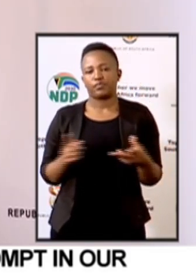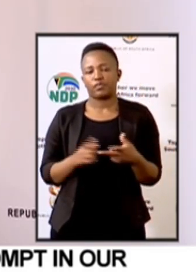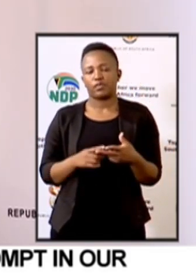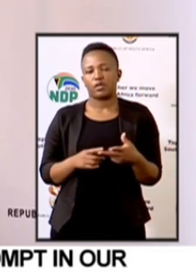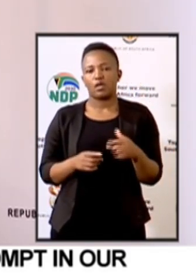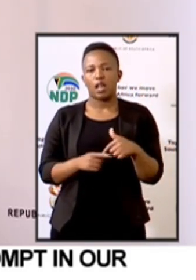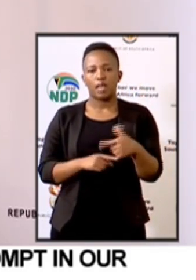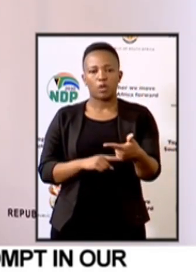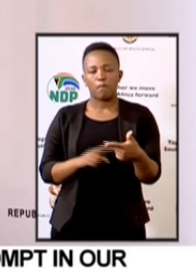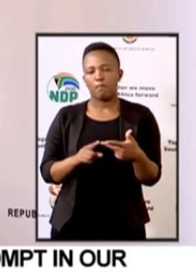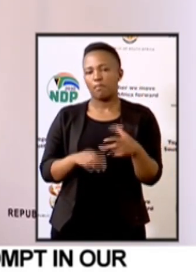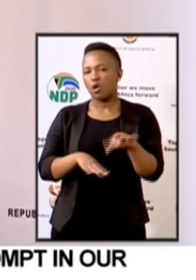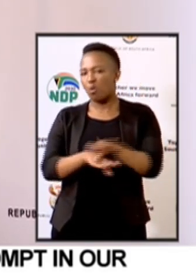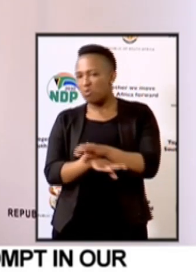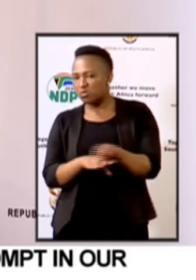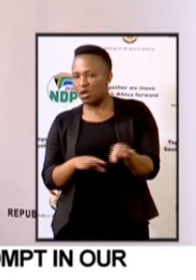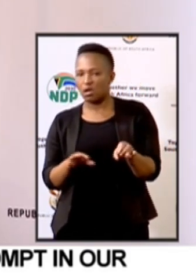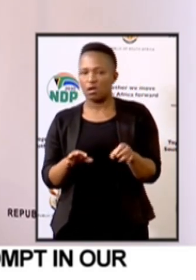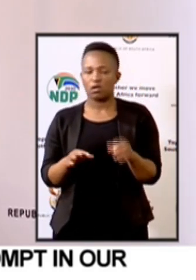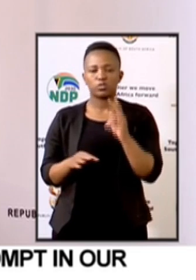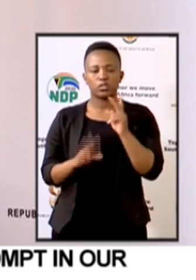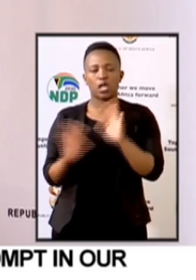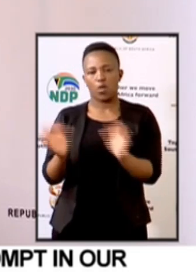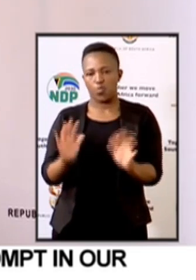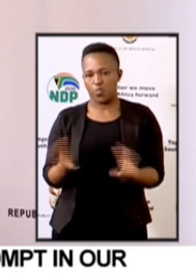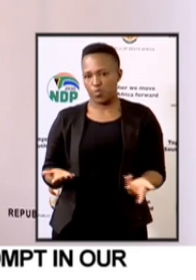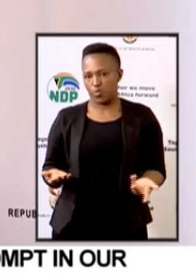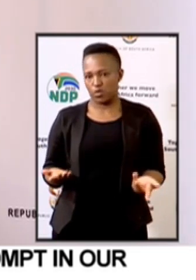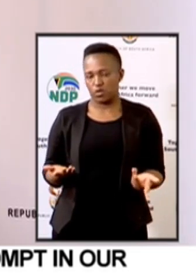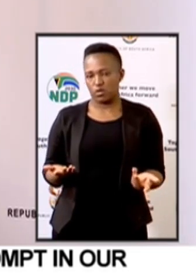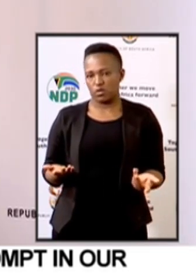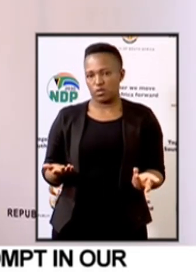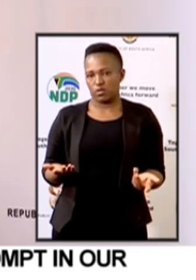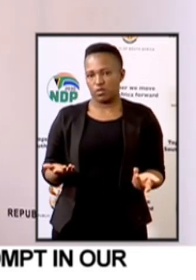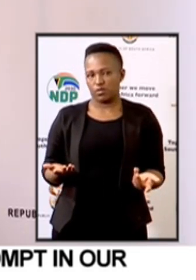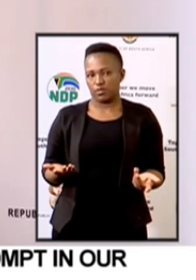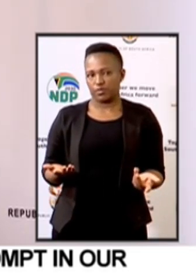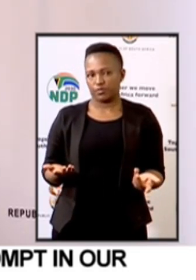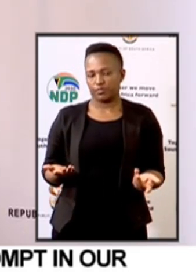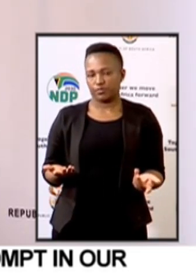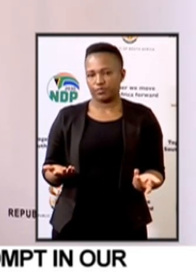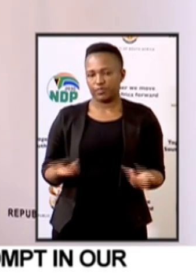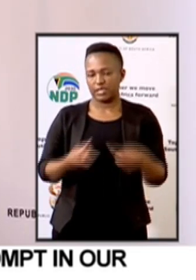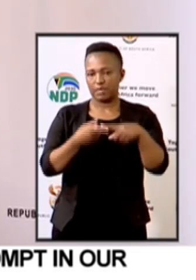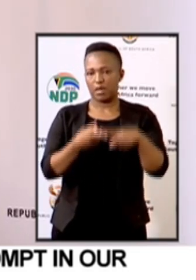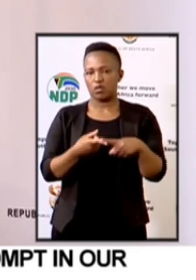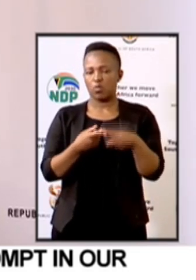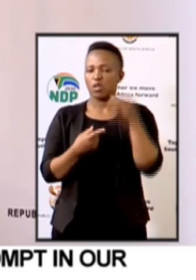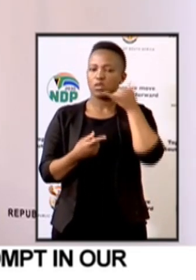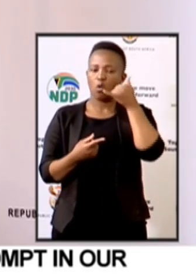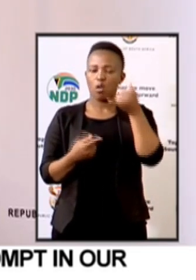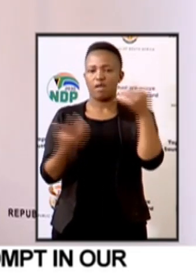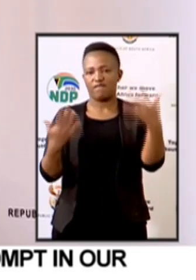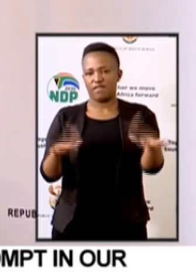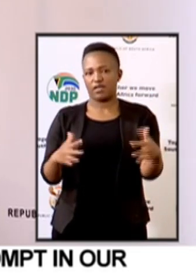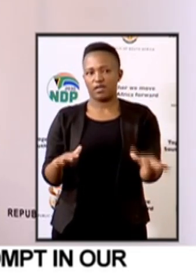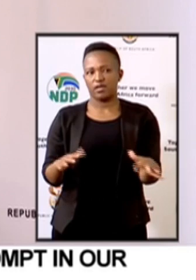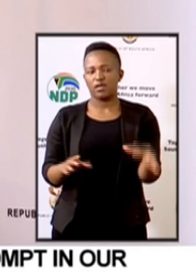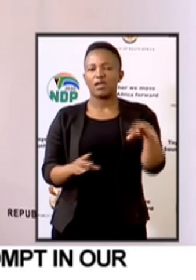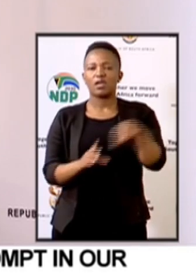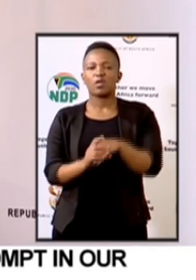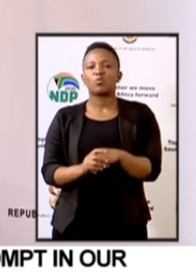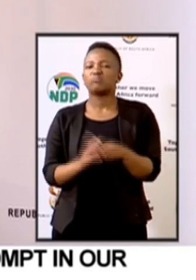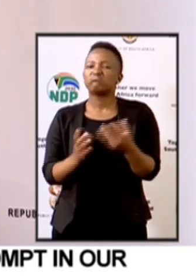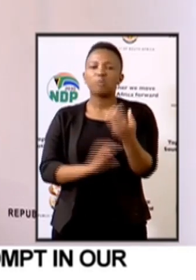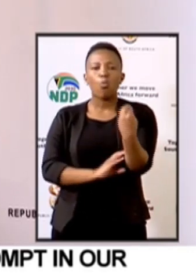laptop or a computer, especially in relation to what the caller is talking about, including